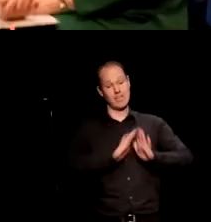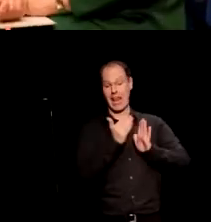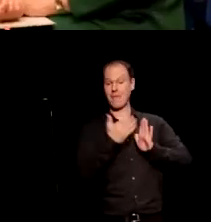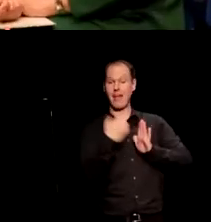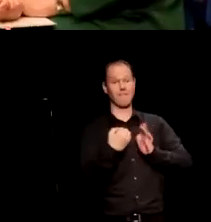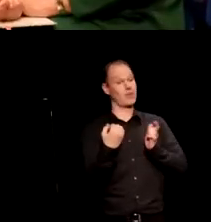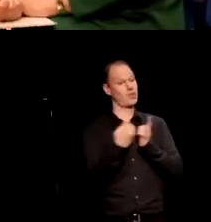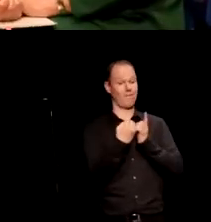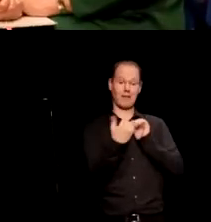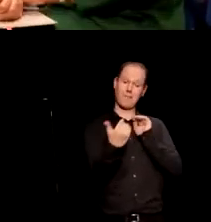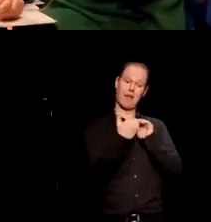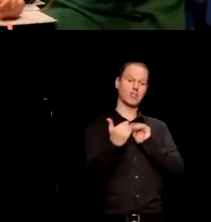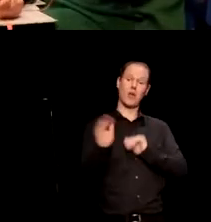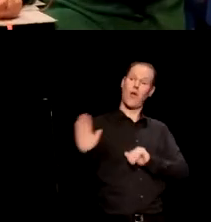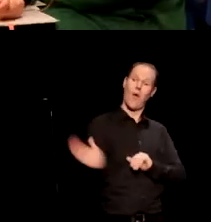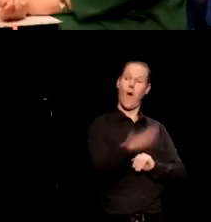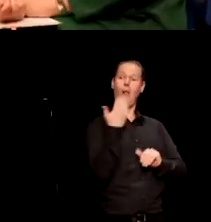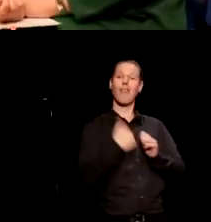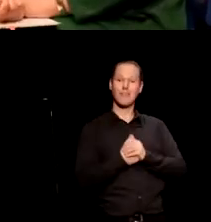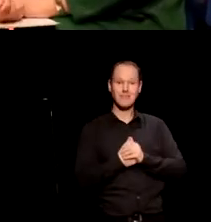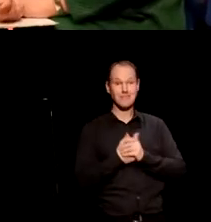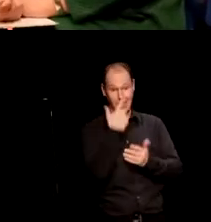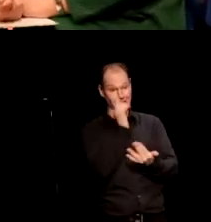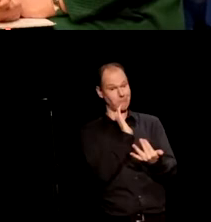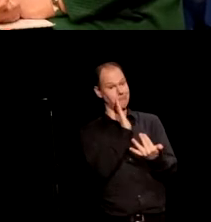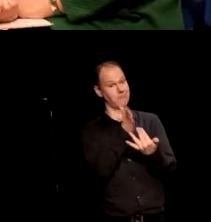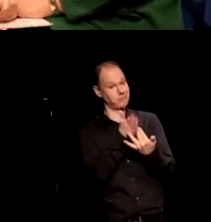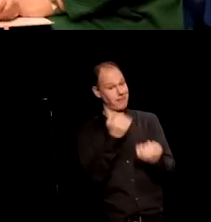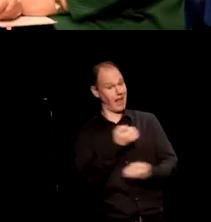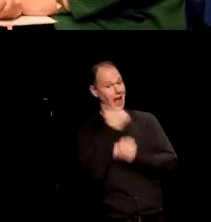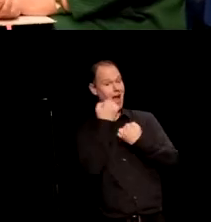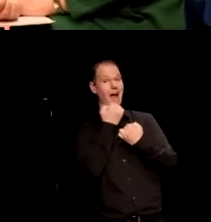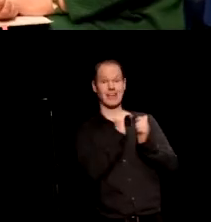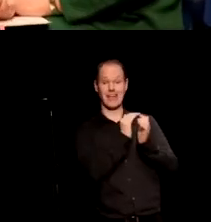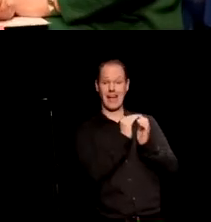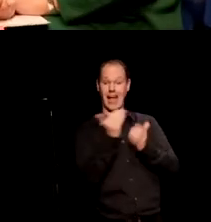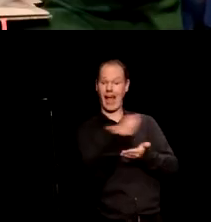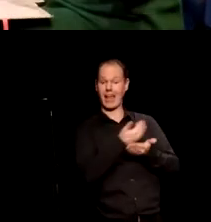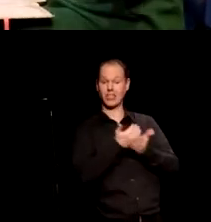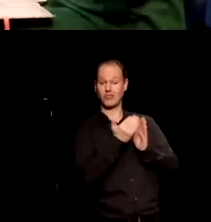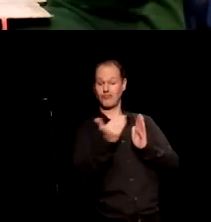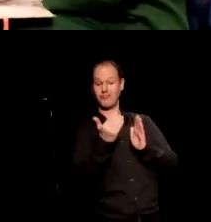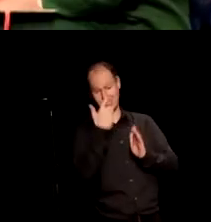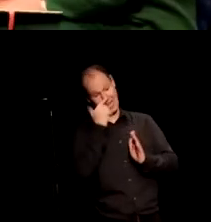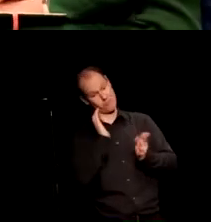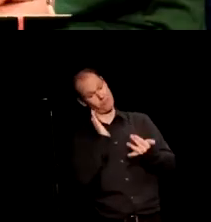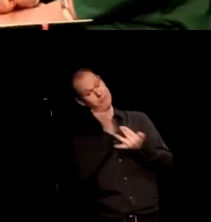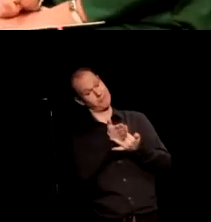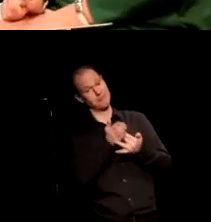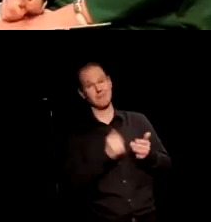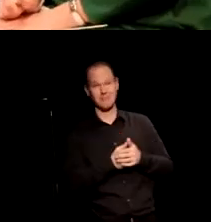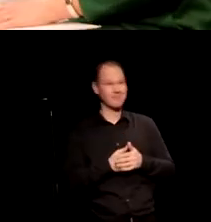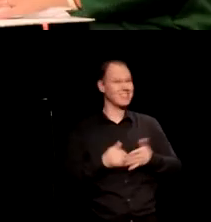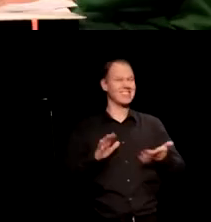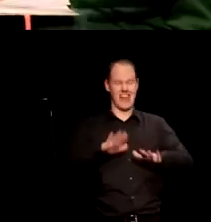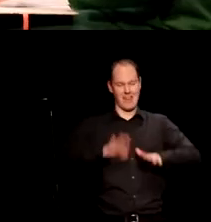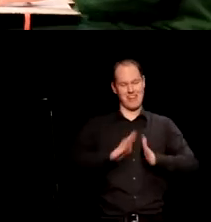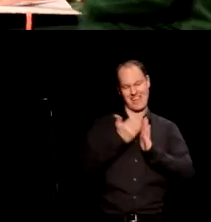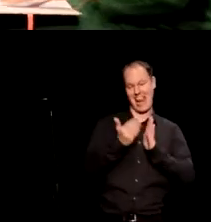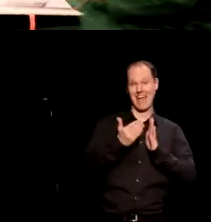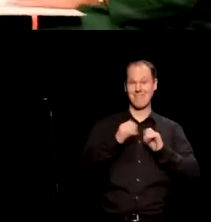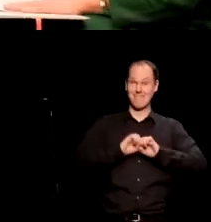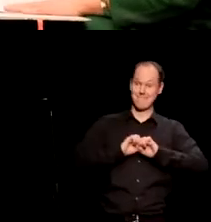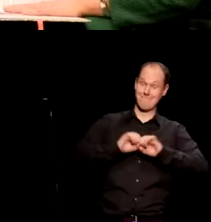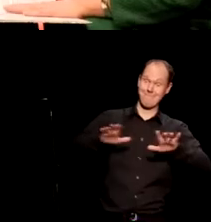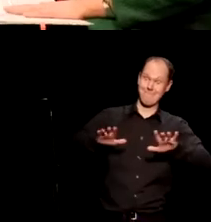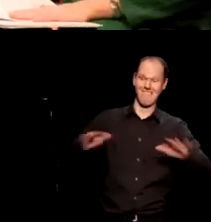everyone," and you can access our collections in Boston Spa as well as London. So, British Library plug over.